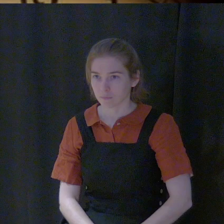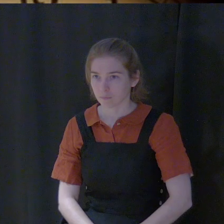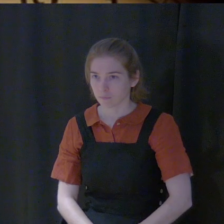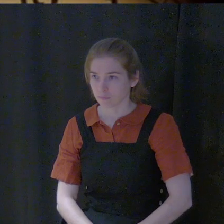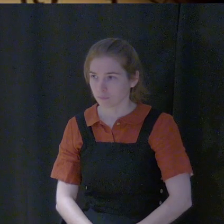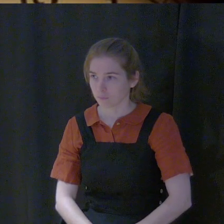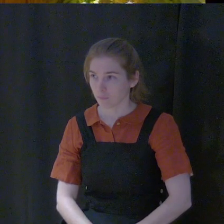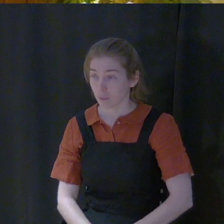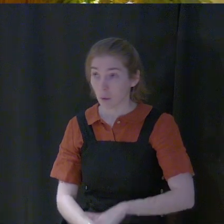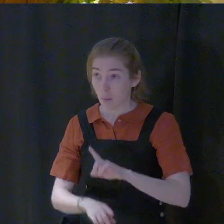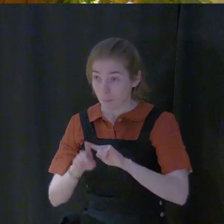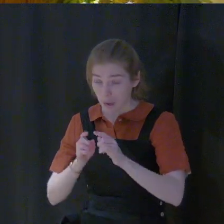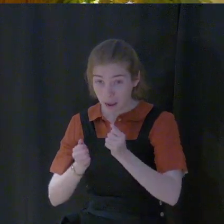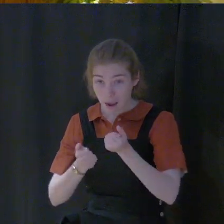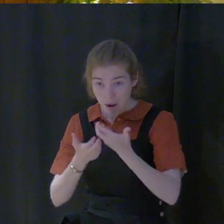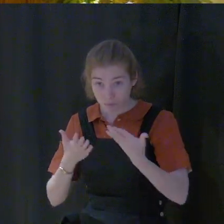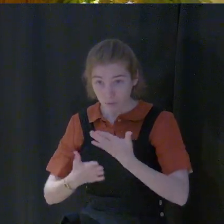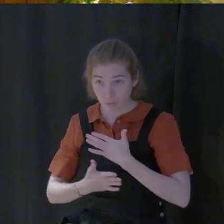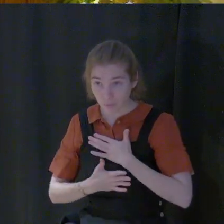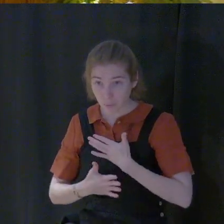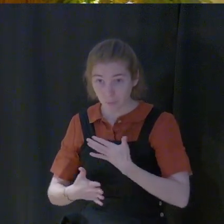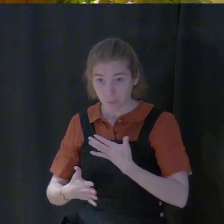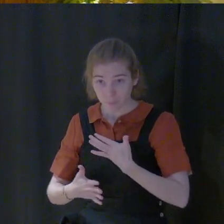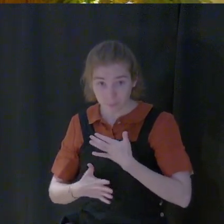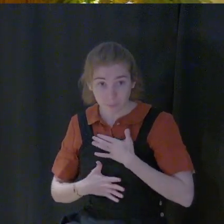But with every breath I take,